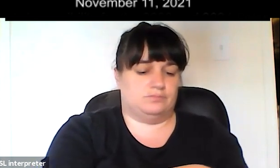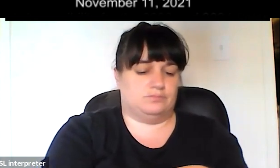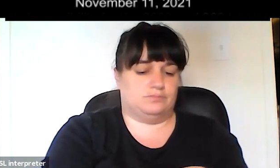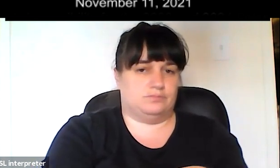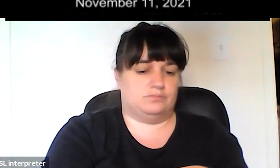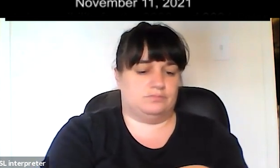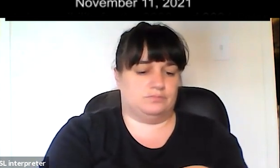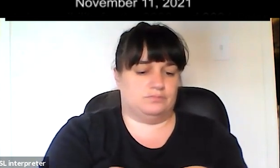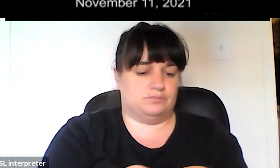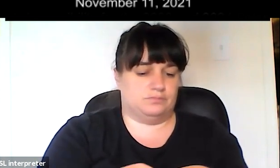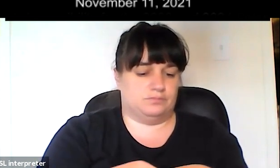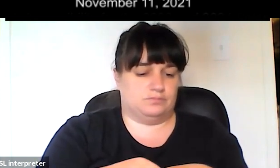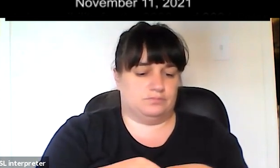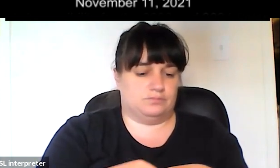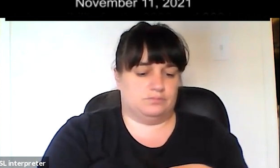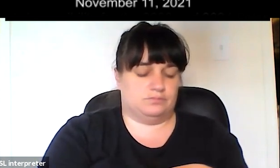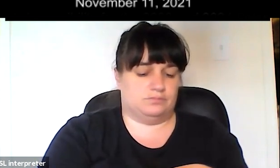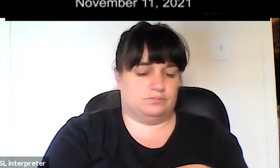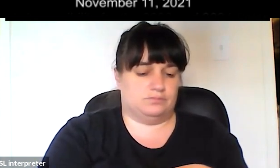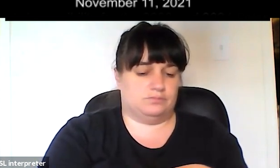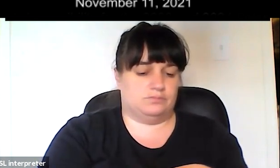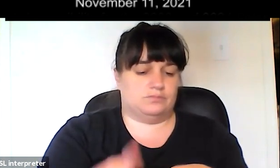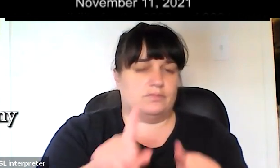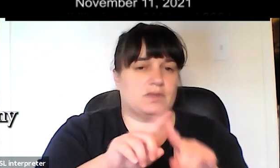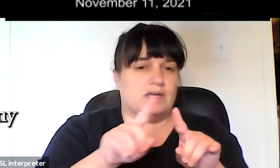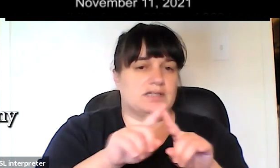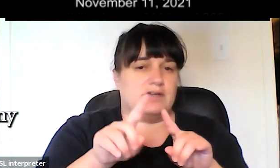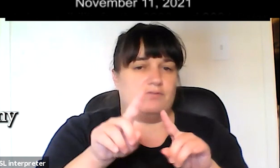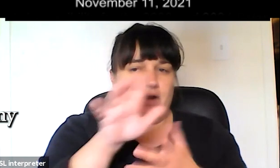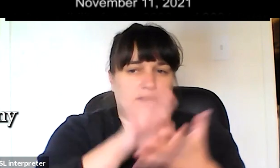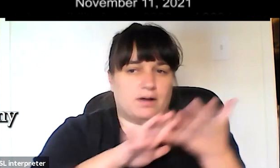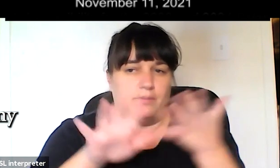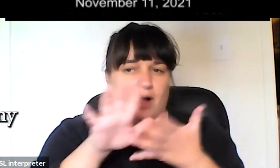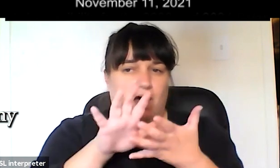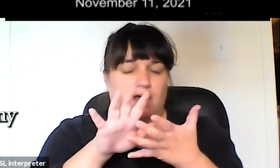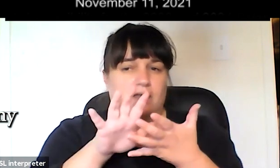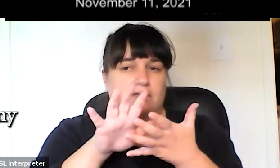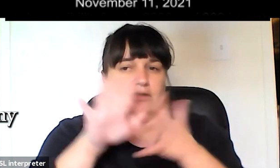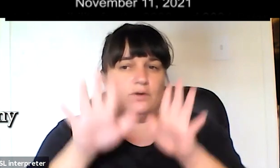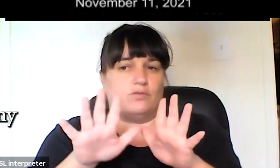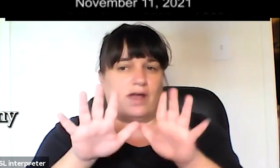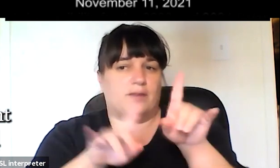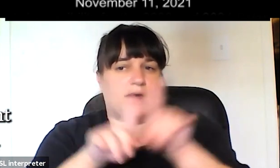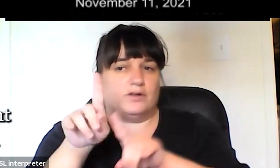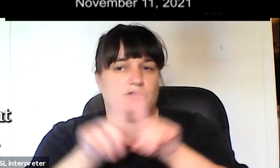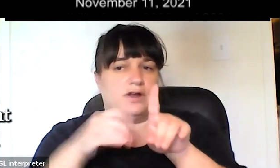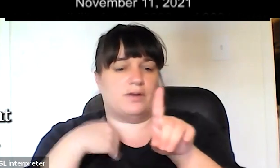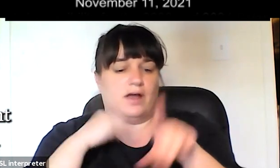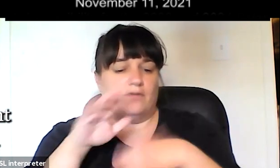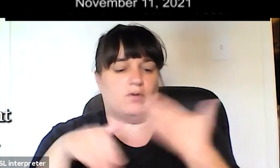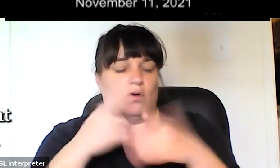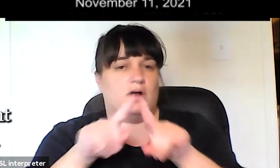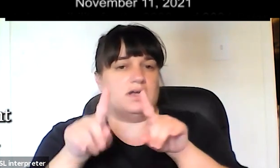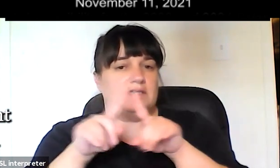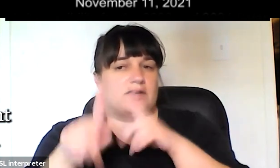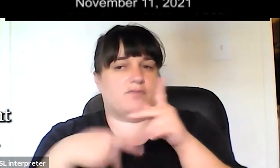those different kinds of light combined into one. So what's really great about astronomy is when you have all of these different kinds of light,